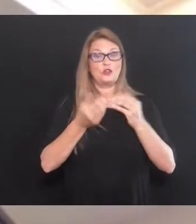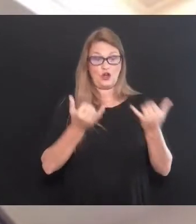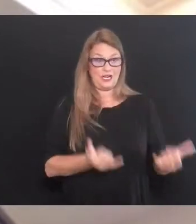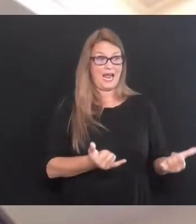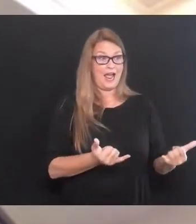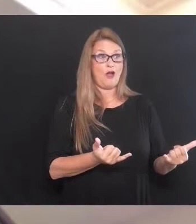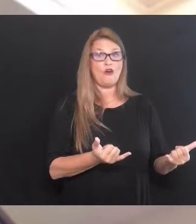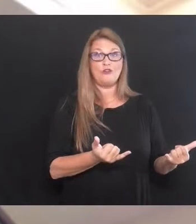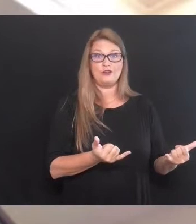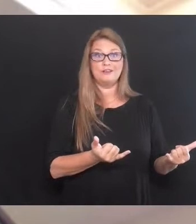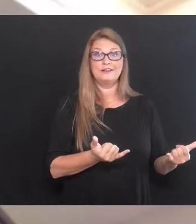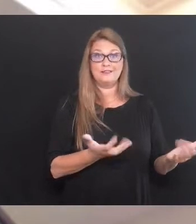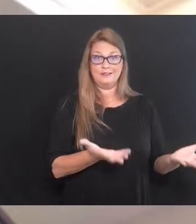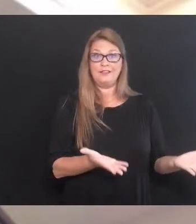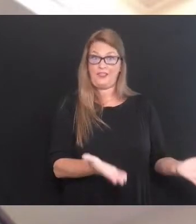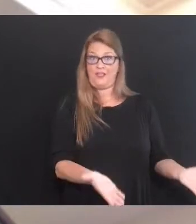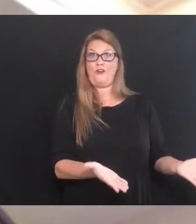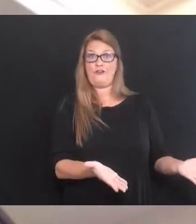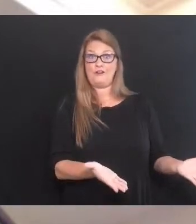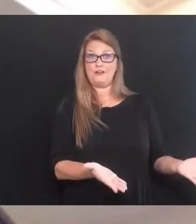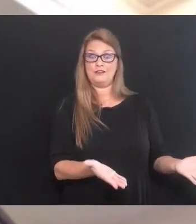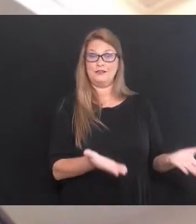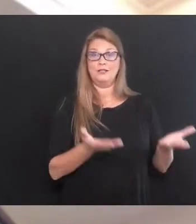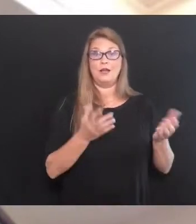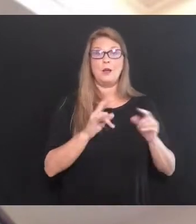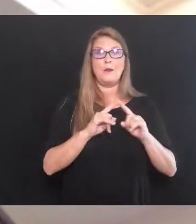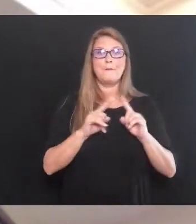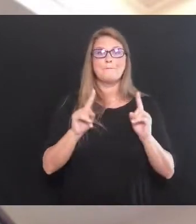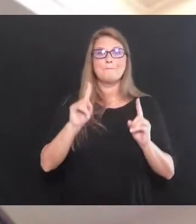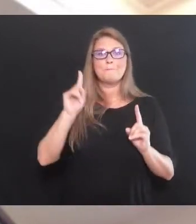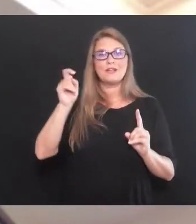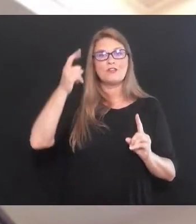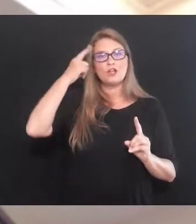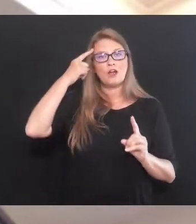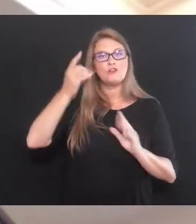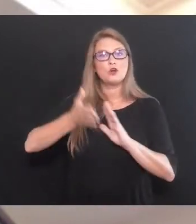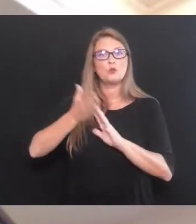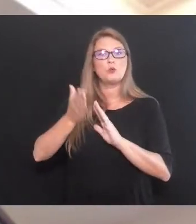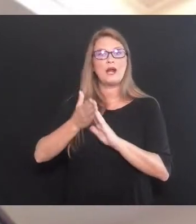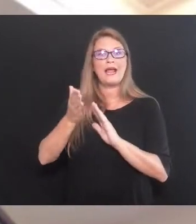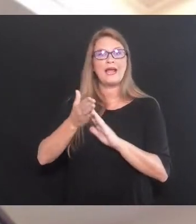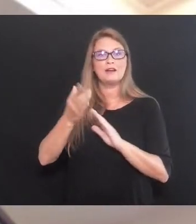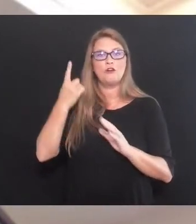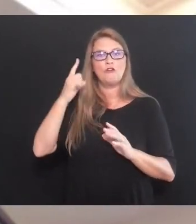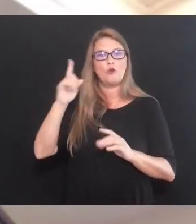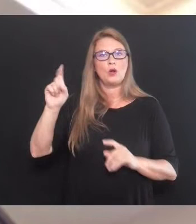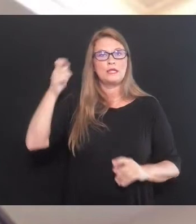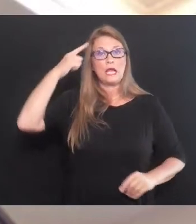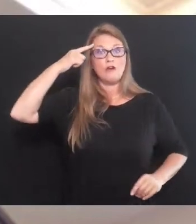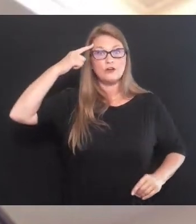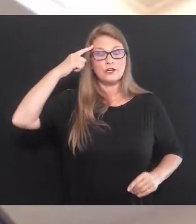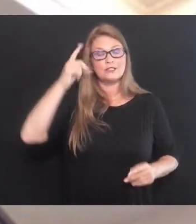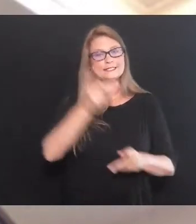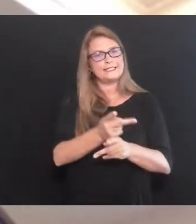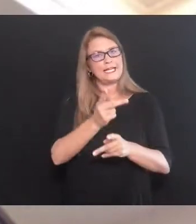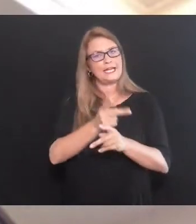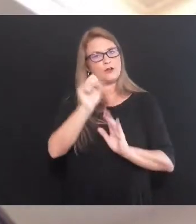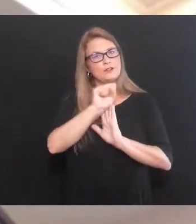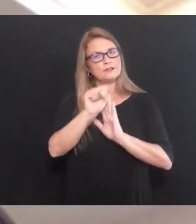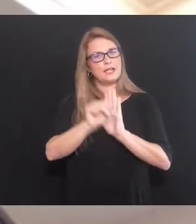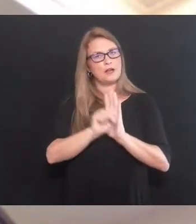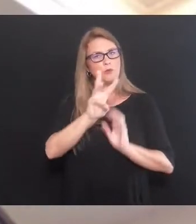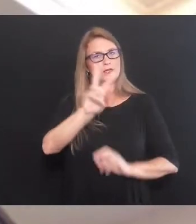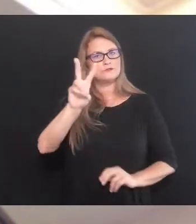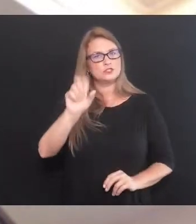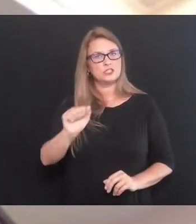are. The bottom line is the governor ran for office to take care of the people of the state of West Virginia. I spent 40